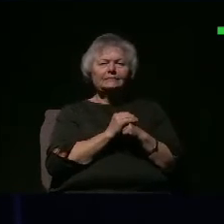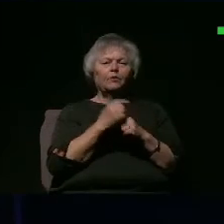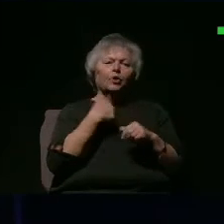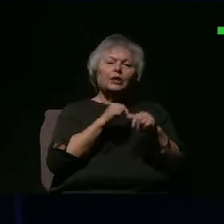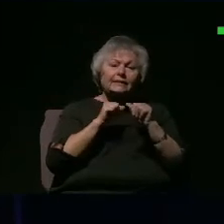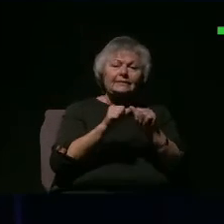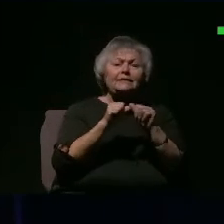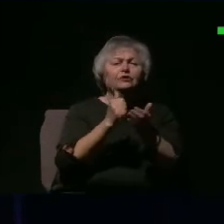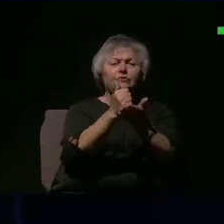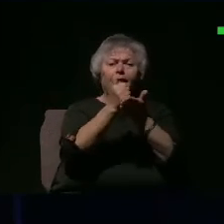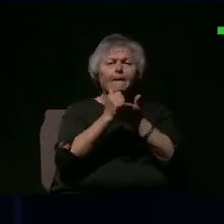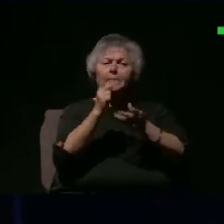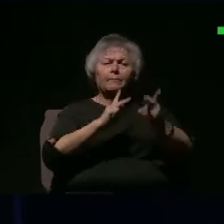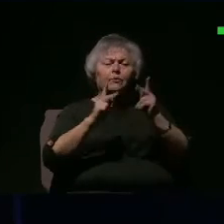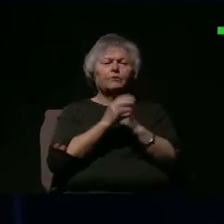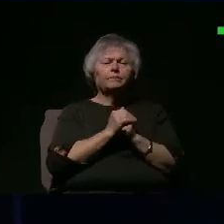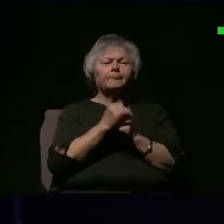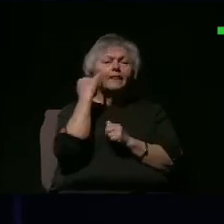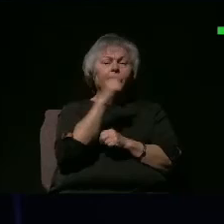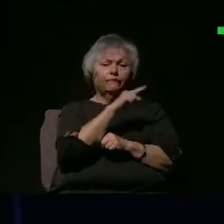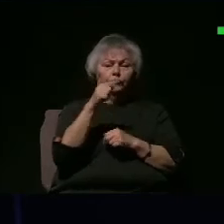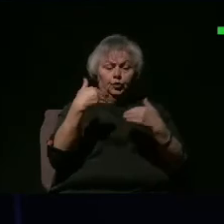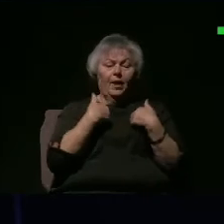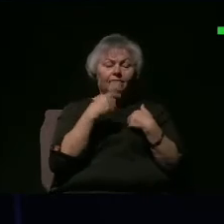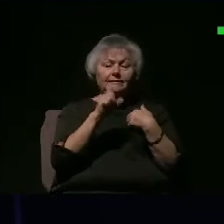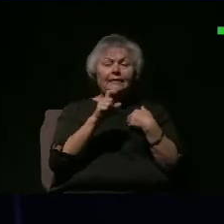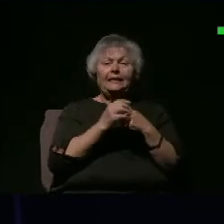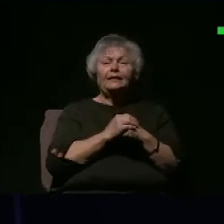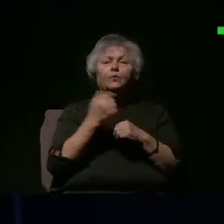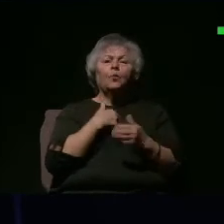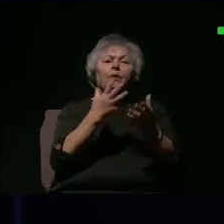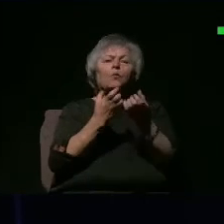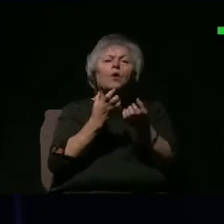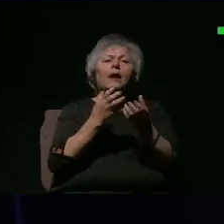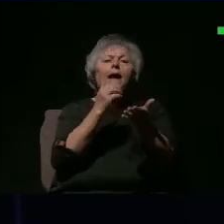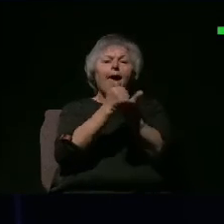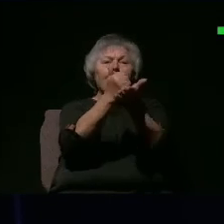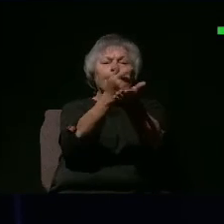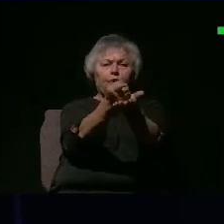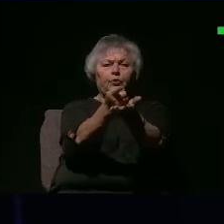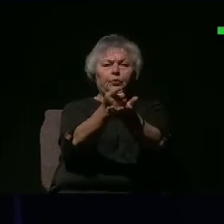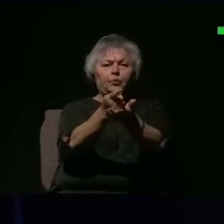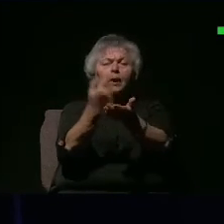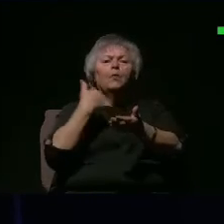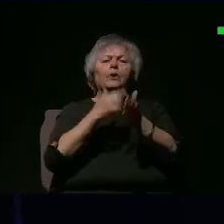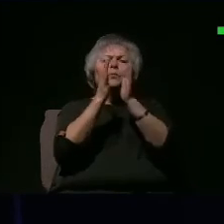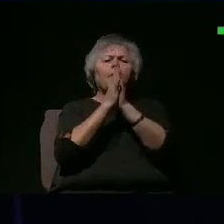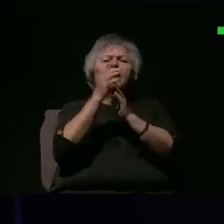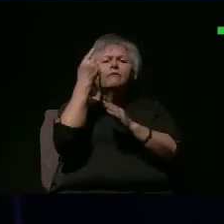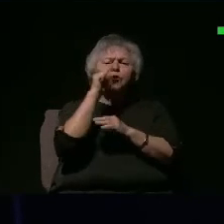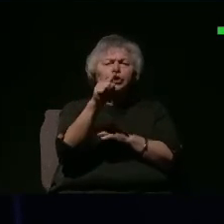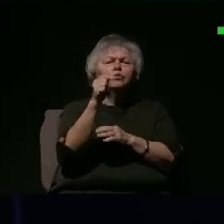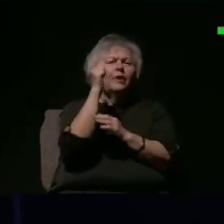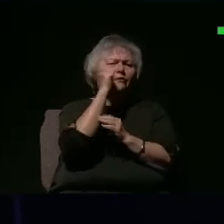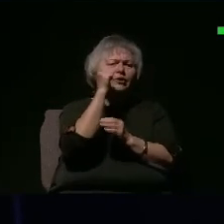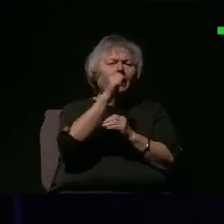Again, please, if you have a need, we stand ready to meet it. And we're praying for you every day. There's a possibility